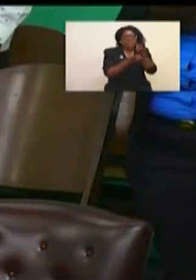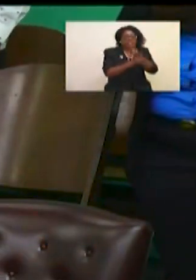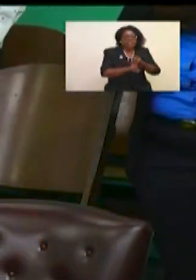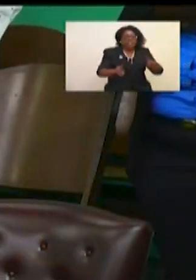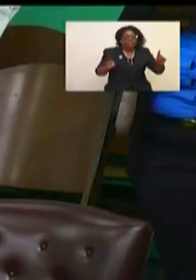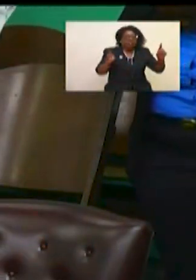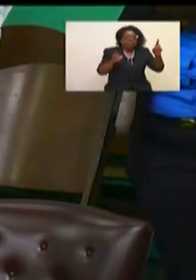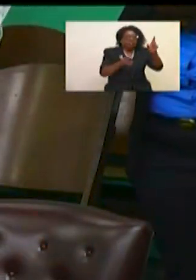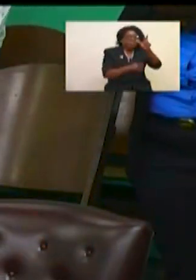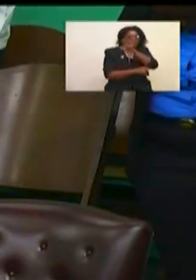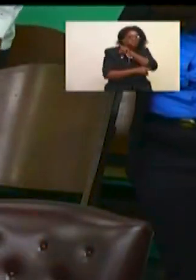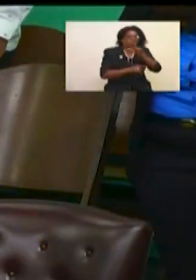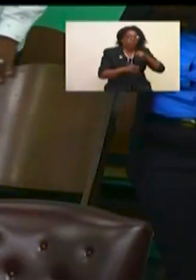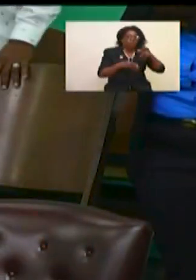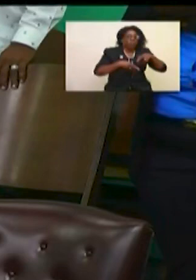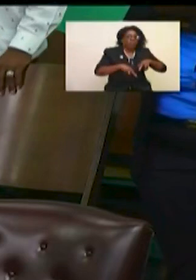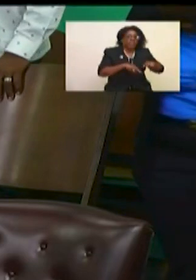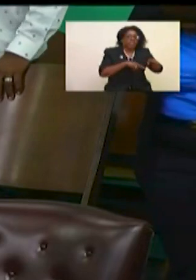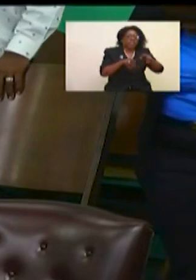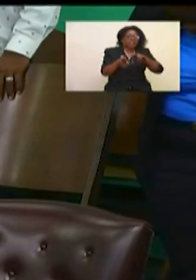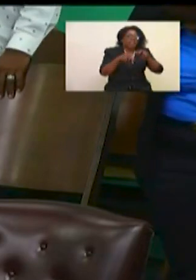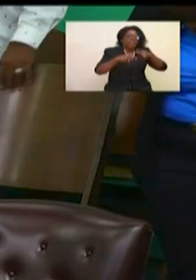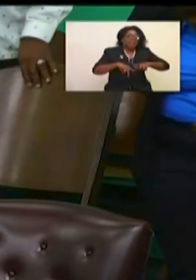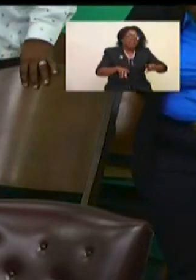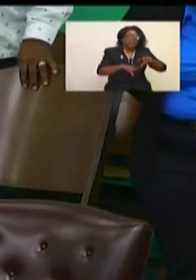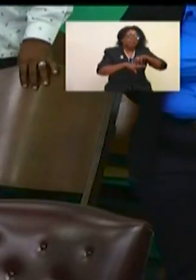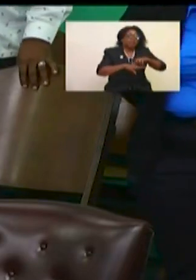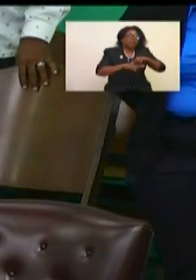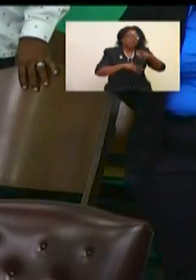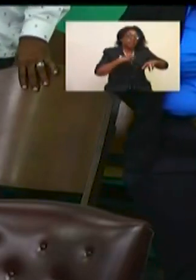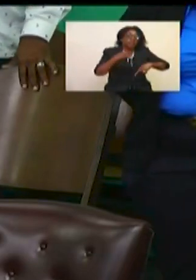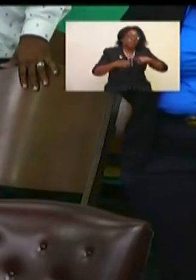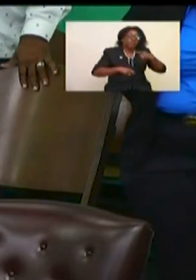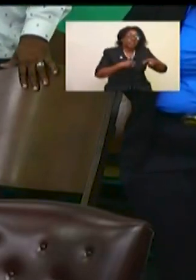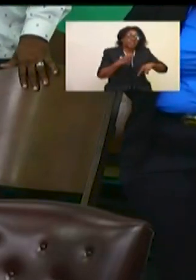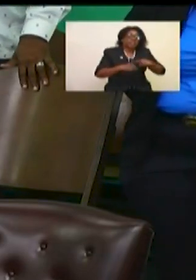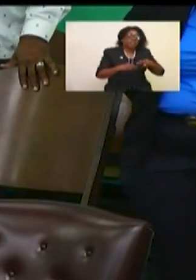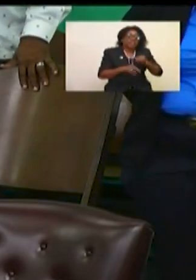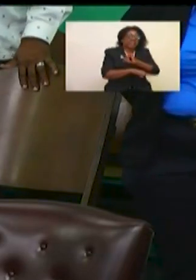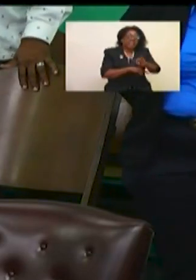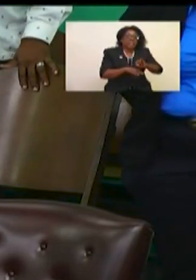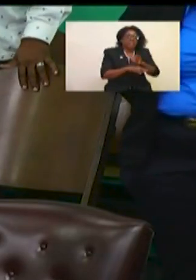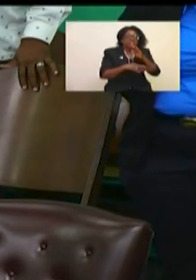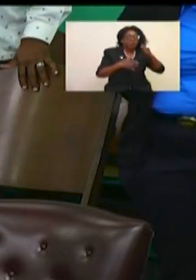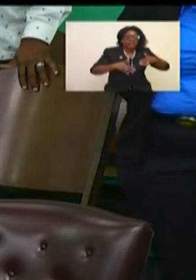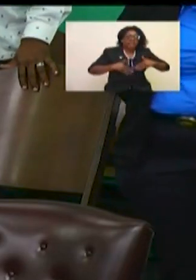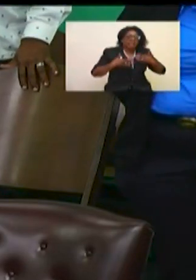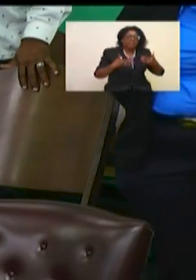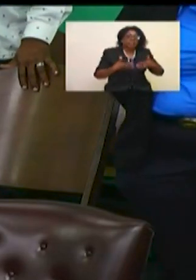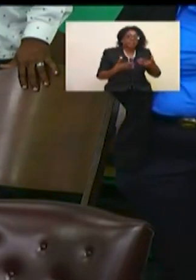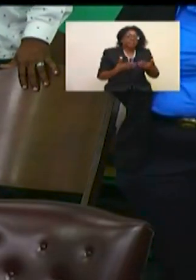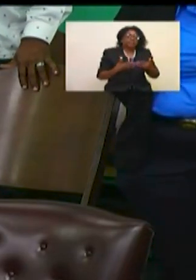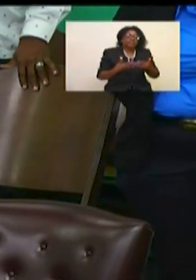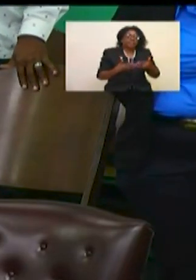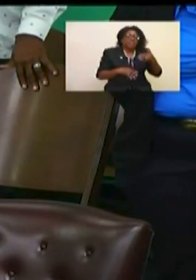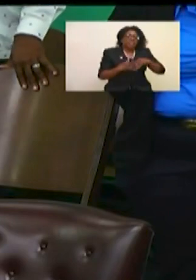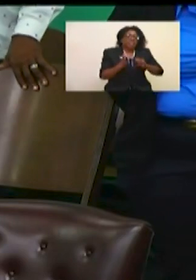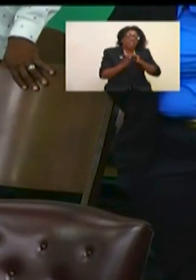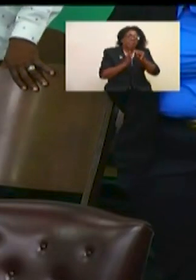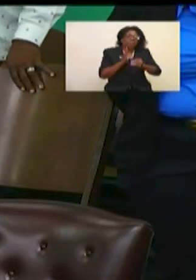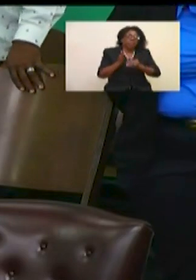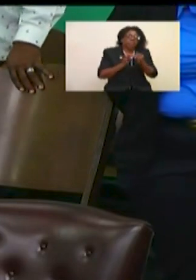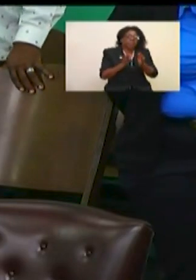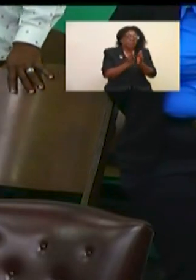reigneth. Let the earth rejoice. Let the multitudes of the isles be glad thereof." In our Moments of